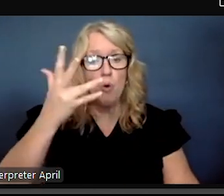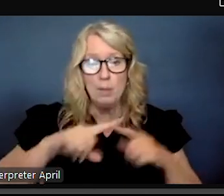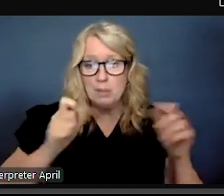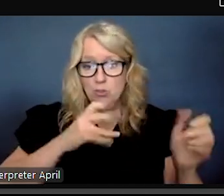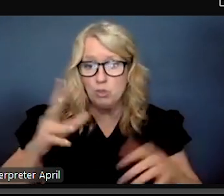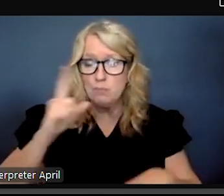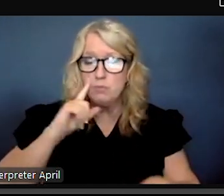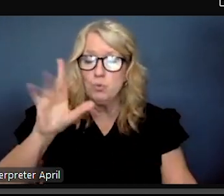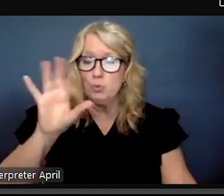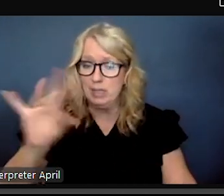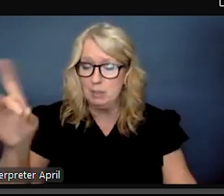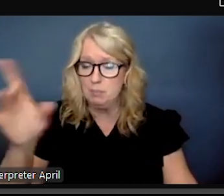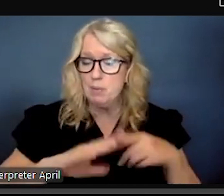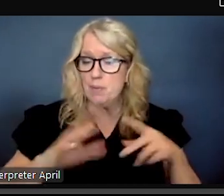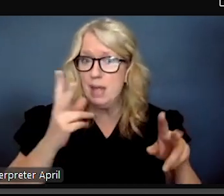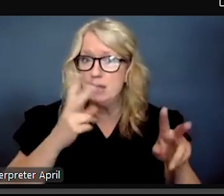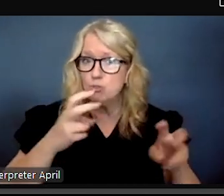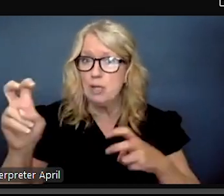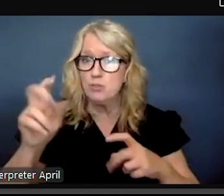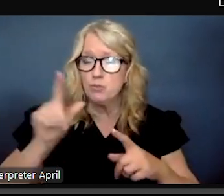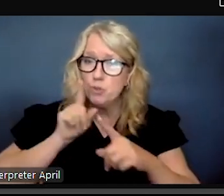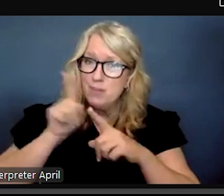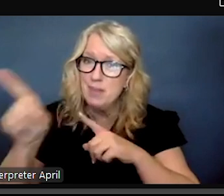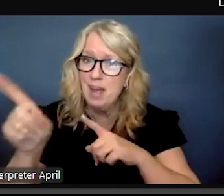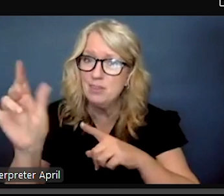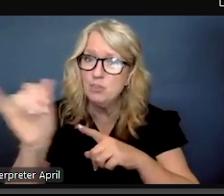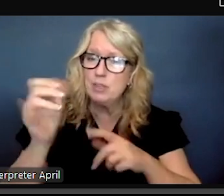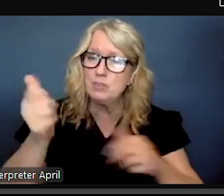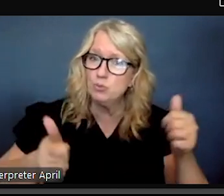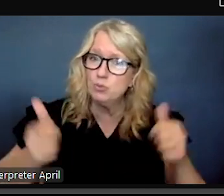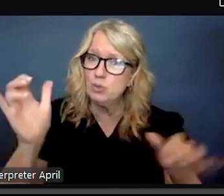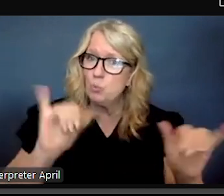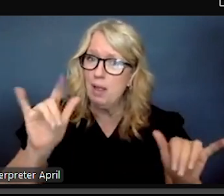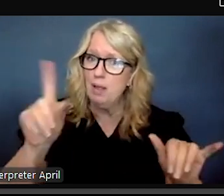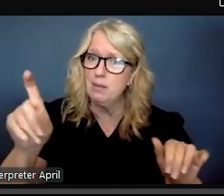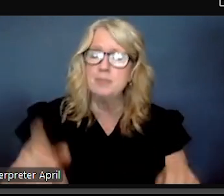to 988? Does the transfer go in that direction as well?